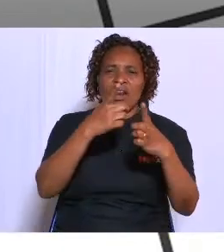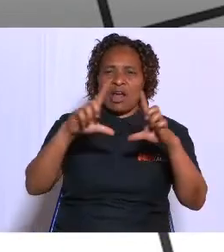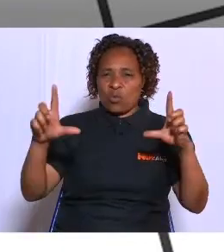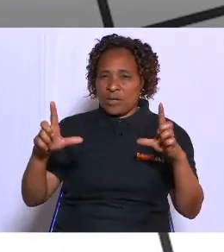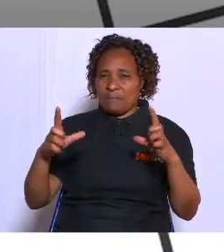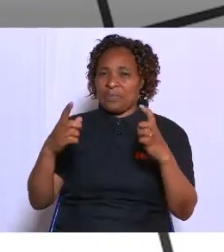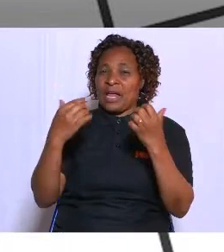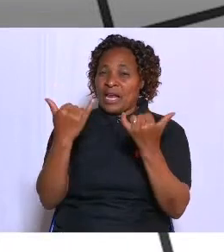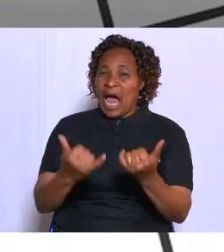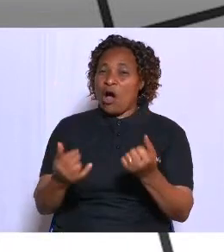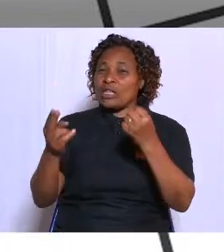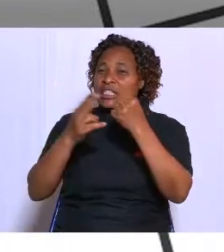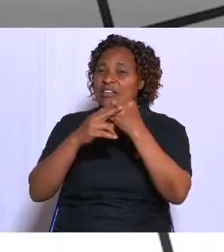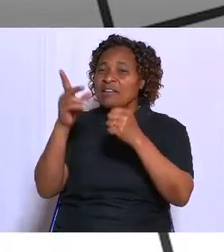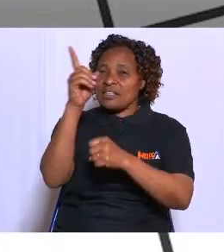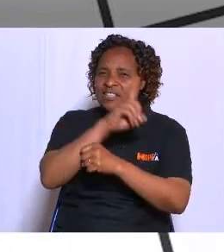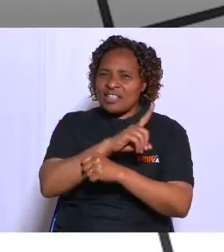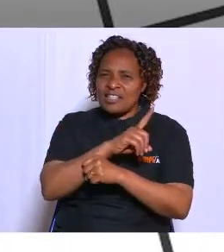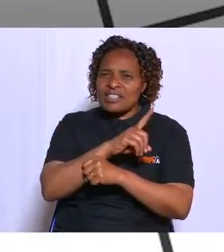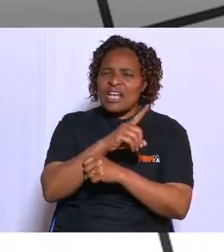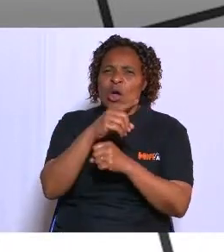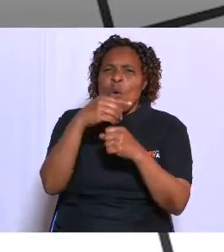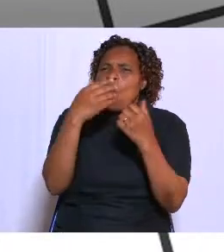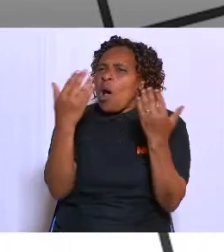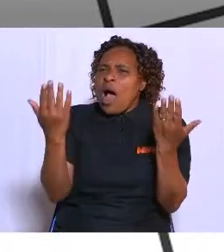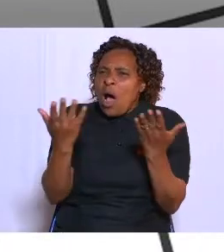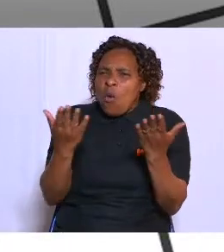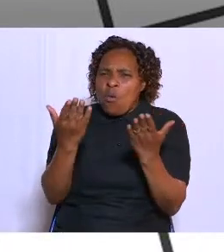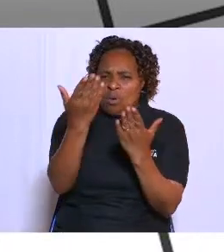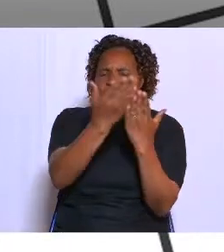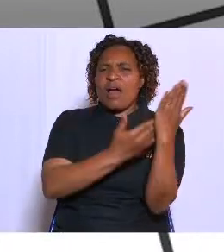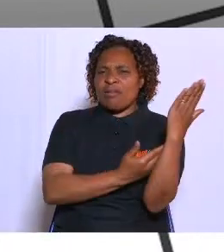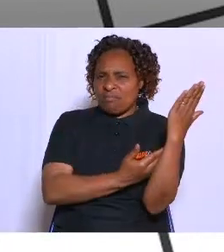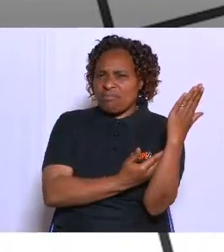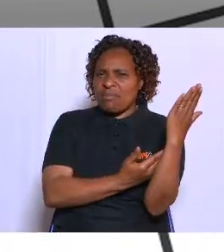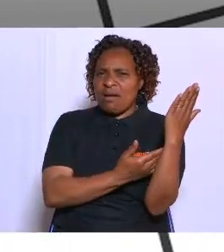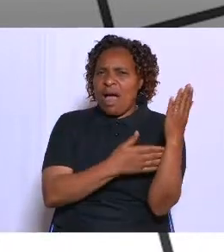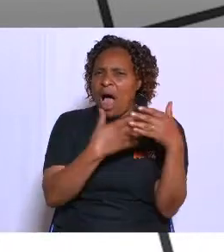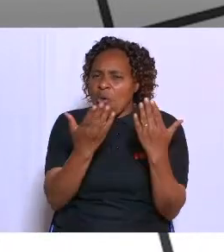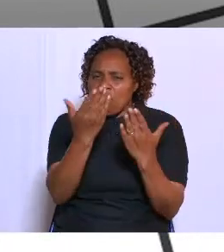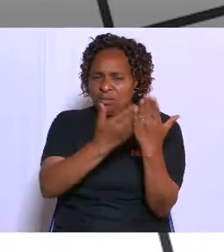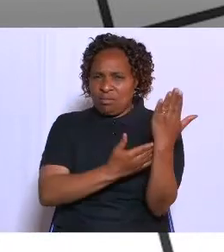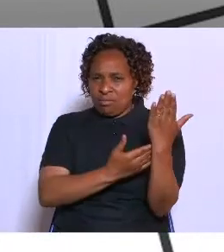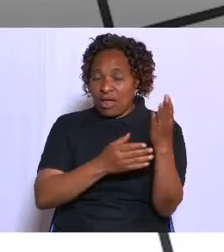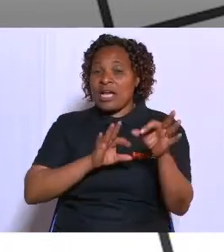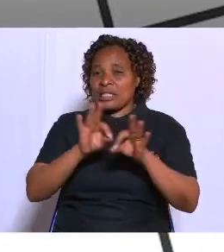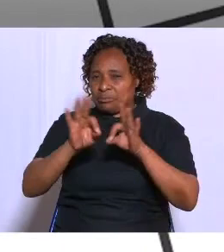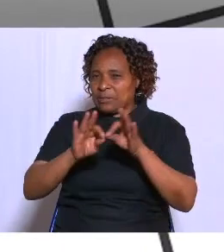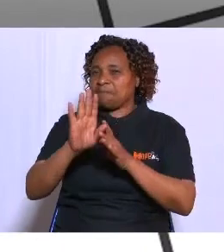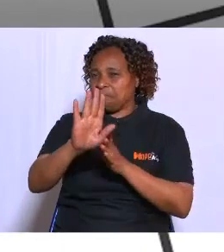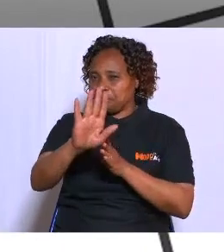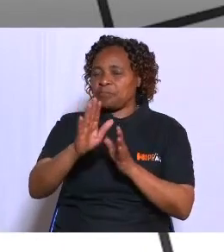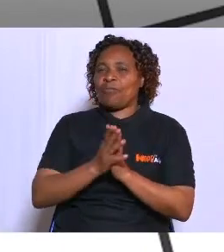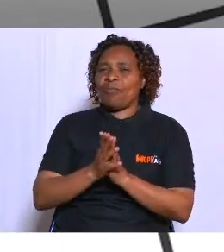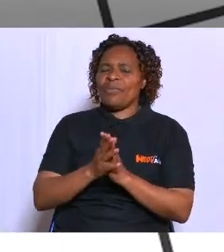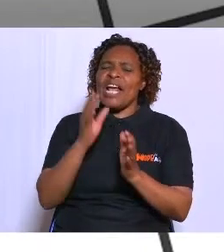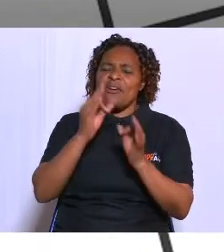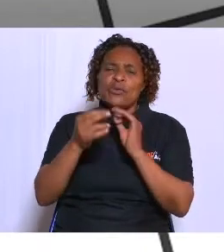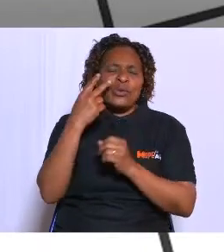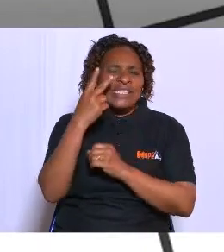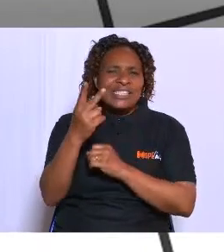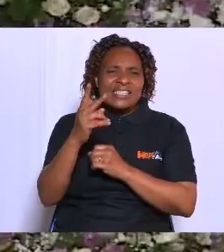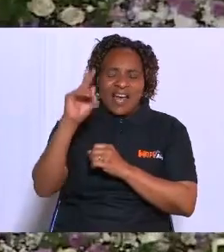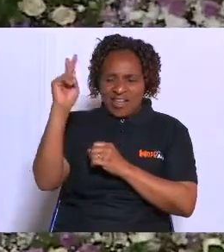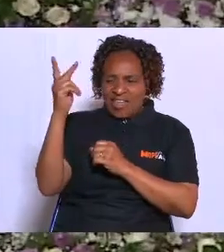the seventh day is that but you say why does the calendar have it a little differently let me explain that to you if you look at a Kenyan